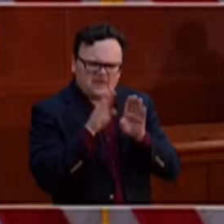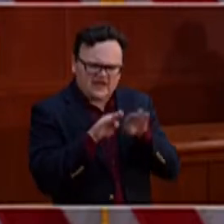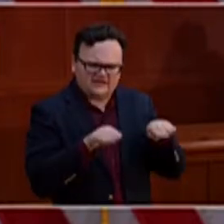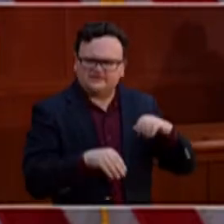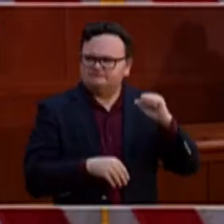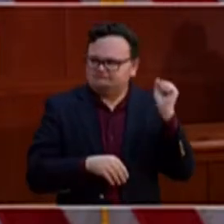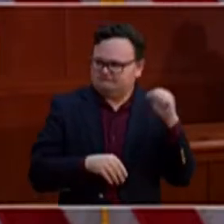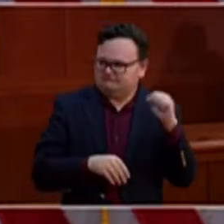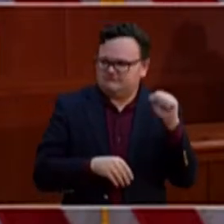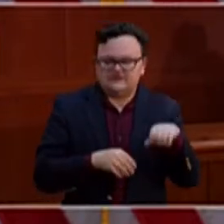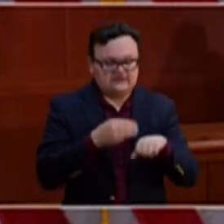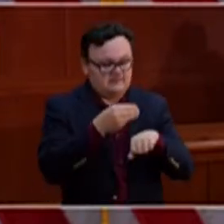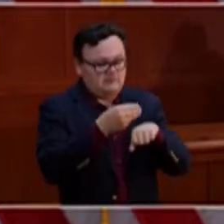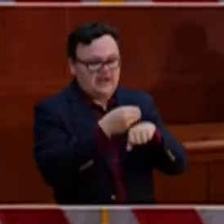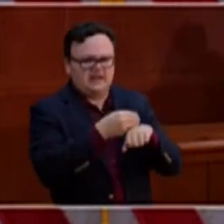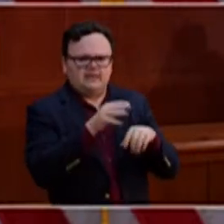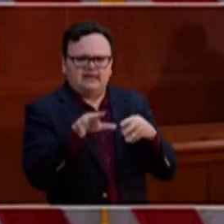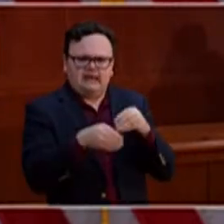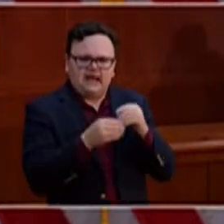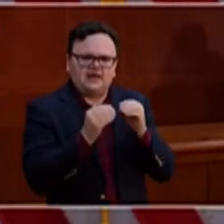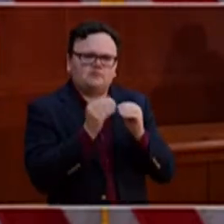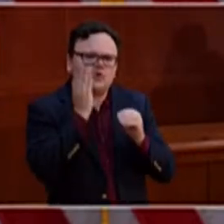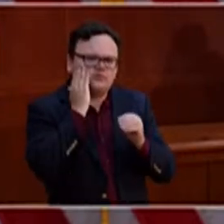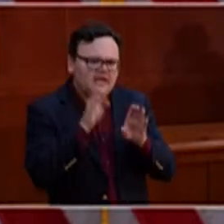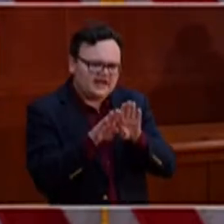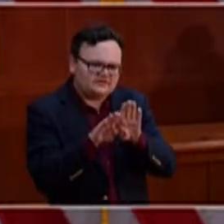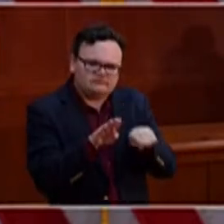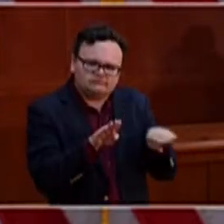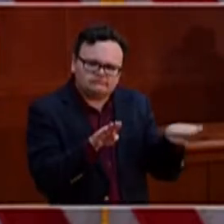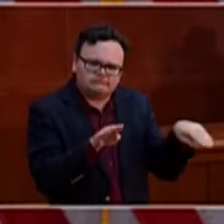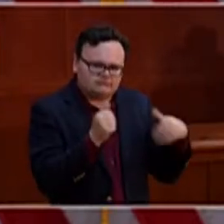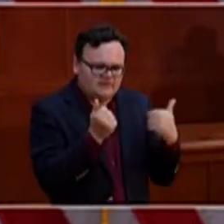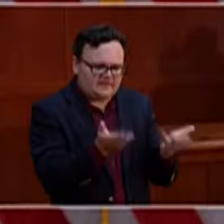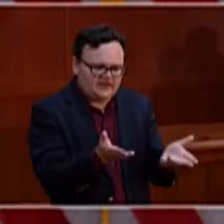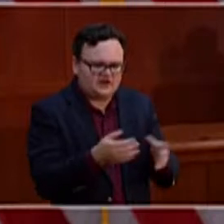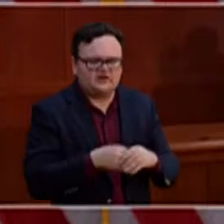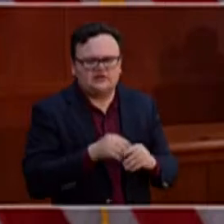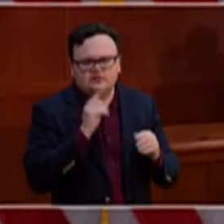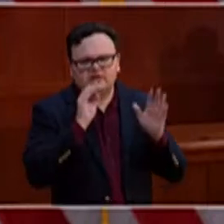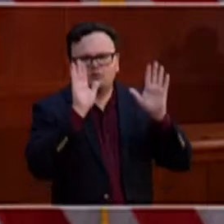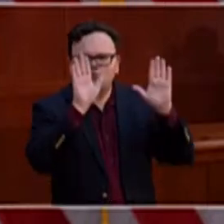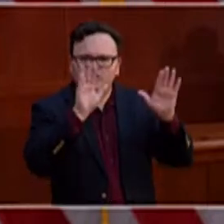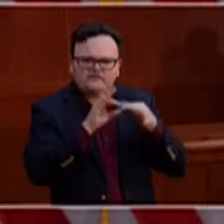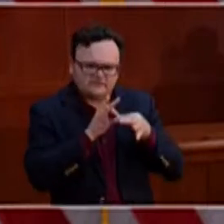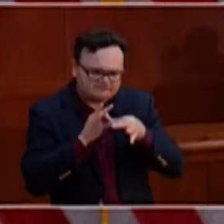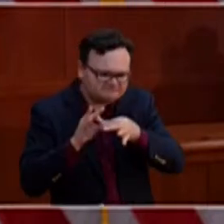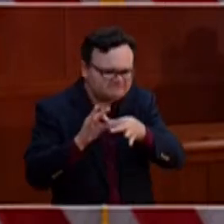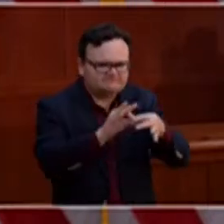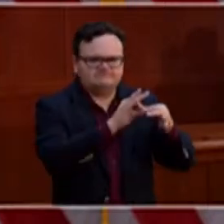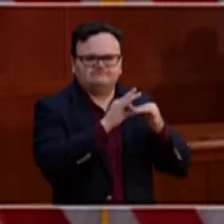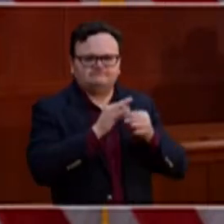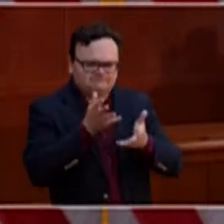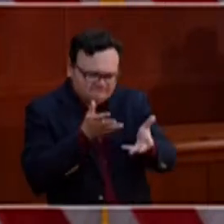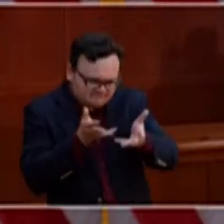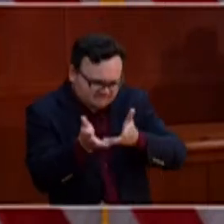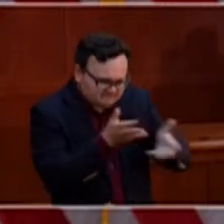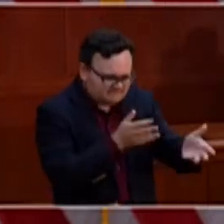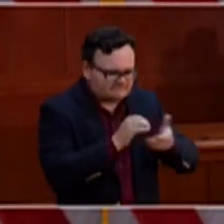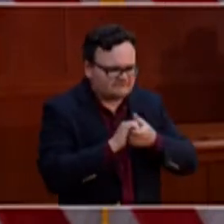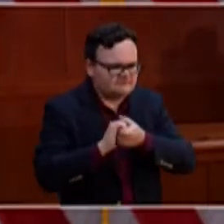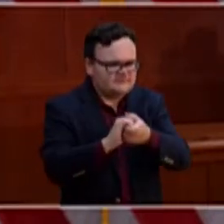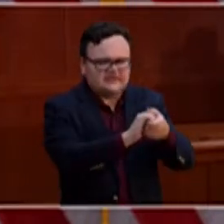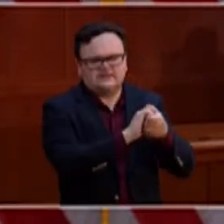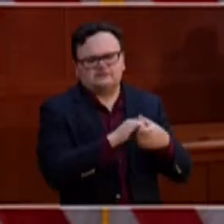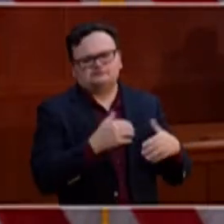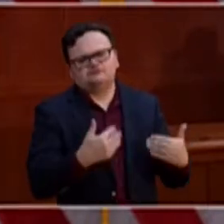so there's just been a lot of collaboration, and I think that it's because of that. I think folks, have handled it well.